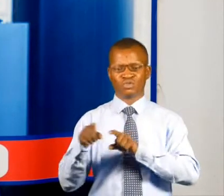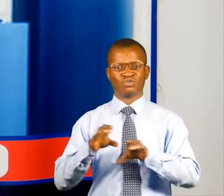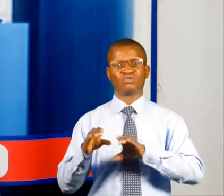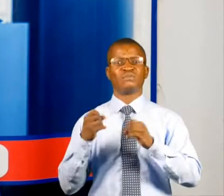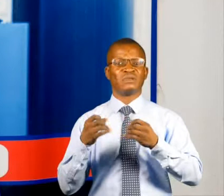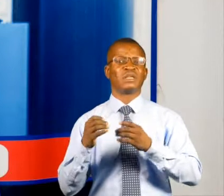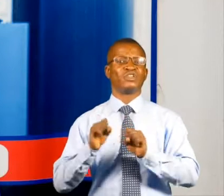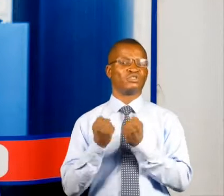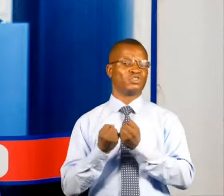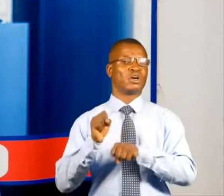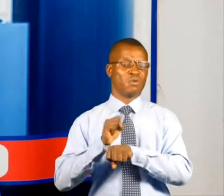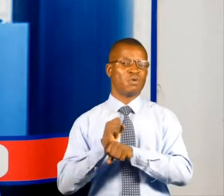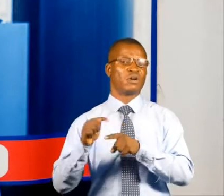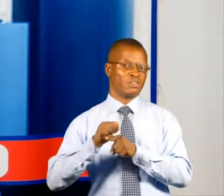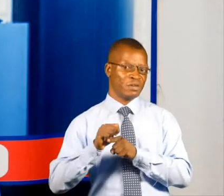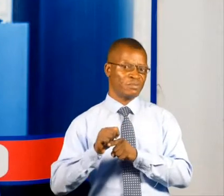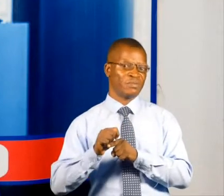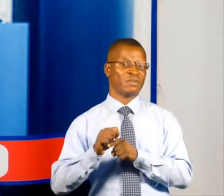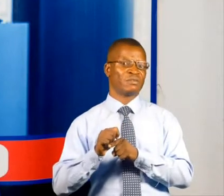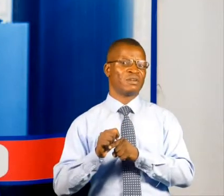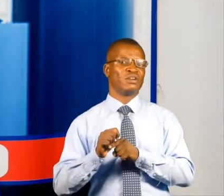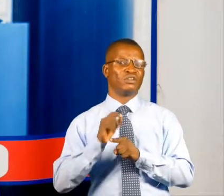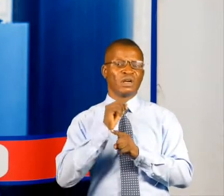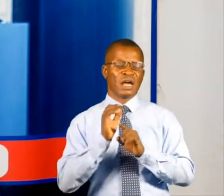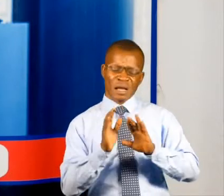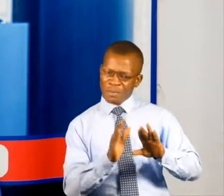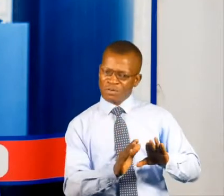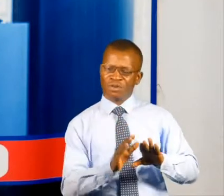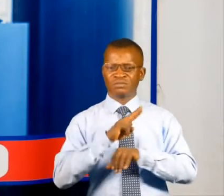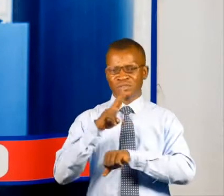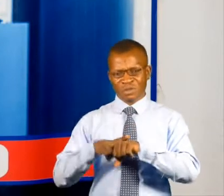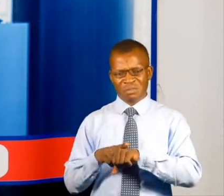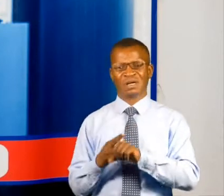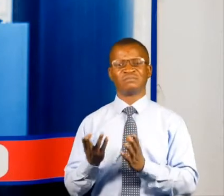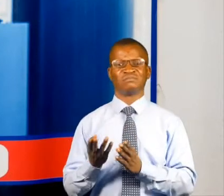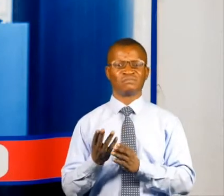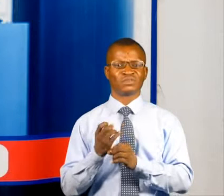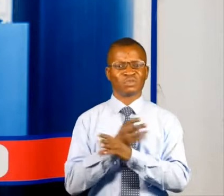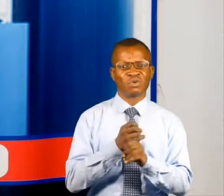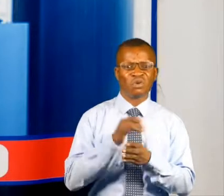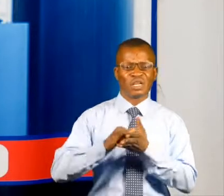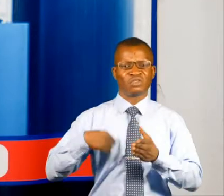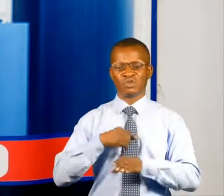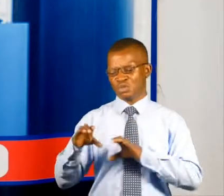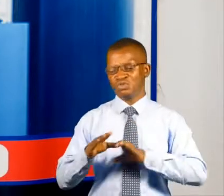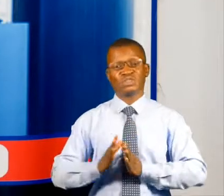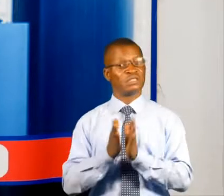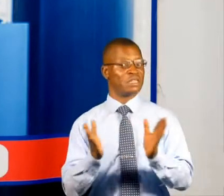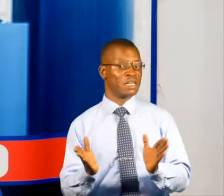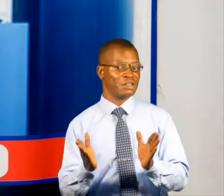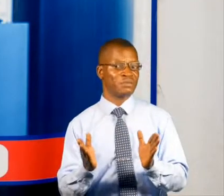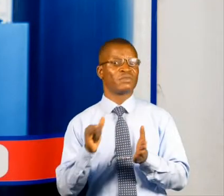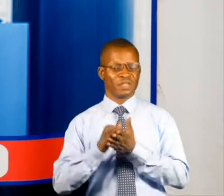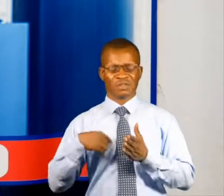Under counseling, we also do a lot of social work training. So these are the things, aside from normal mentoring and coaching, that you